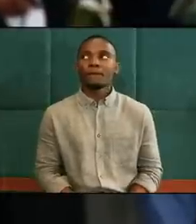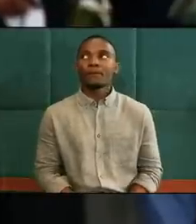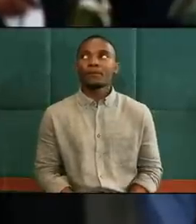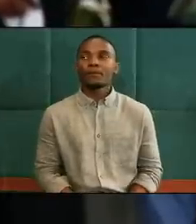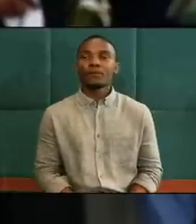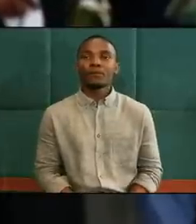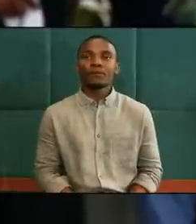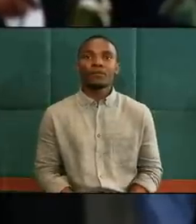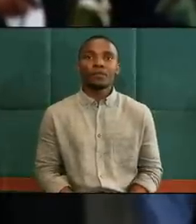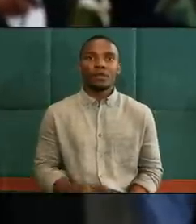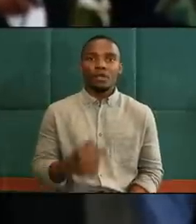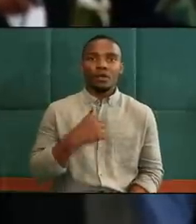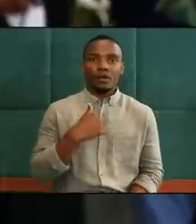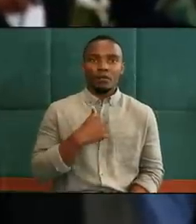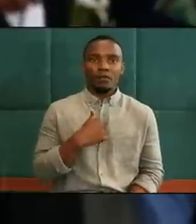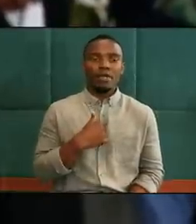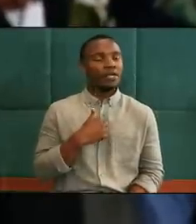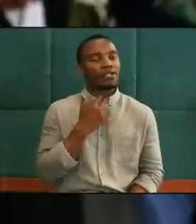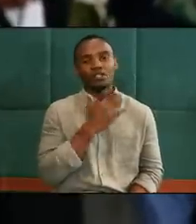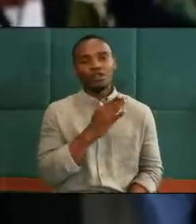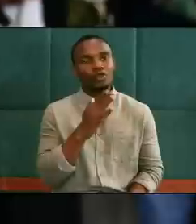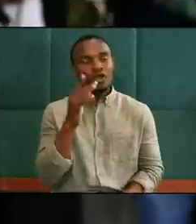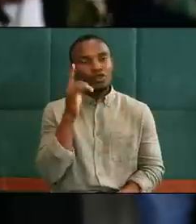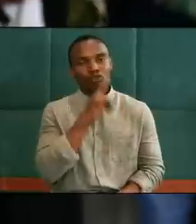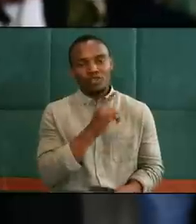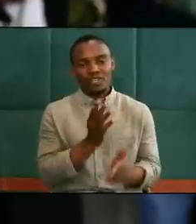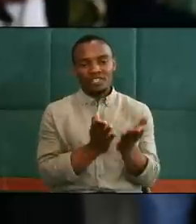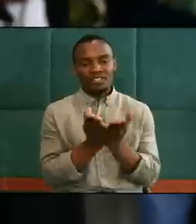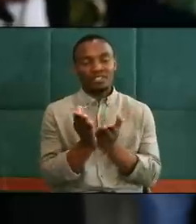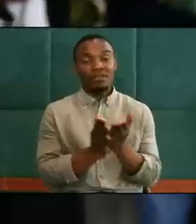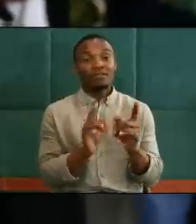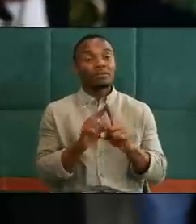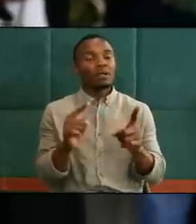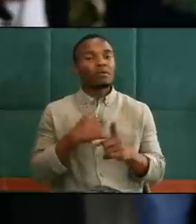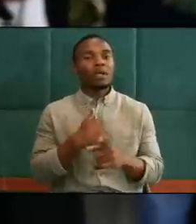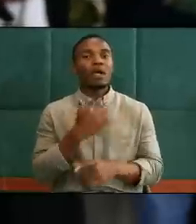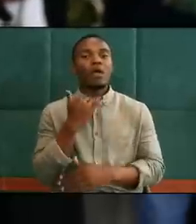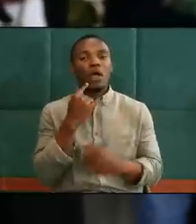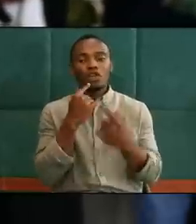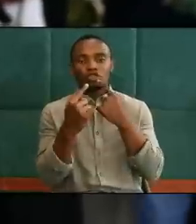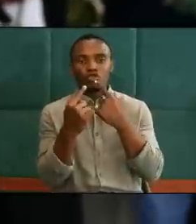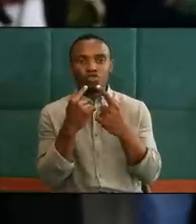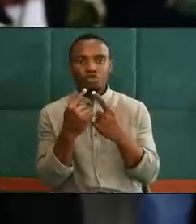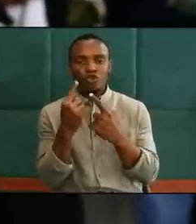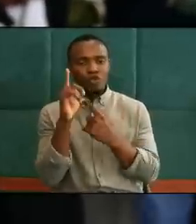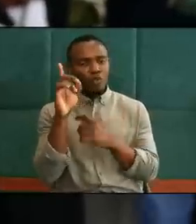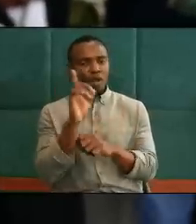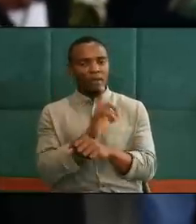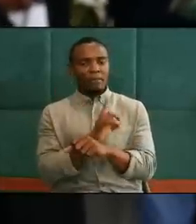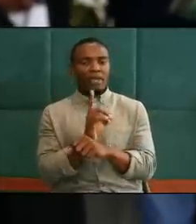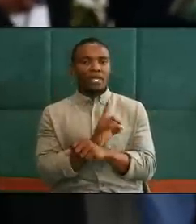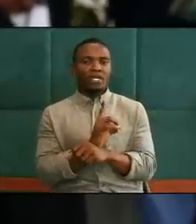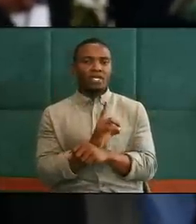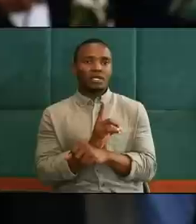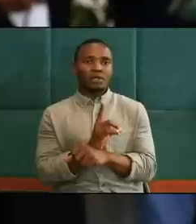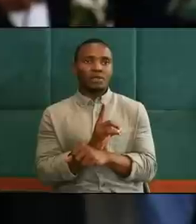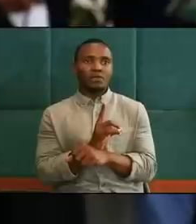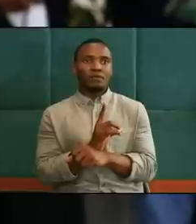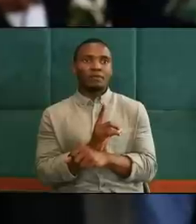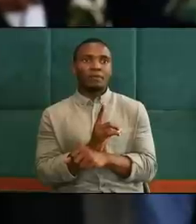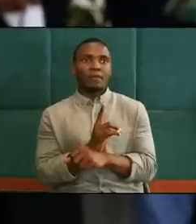I don't have to wrap this up, but I want to talk just for 1 minute more